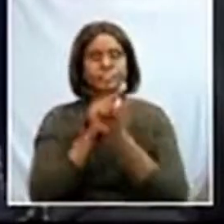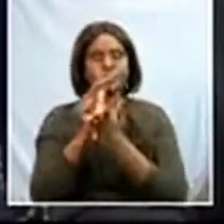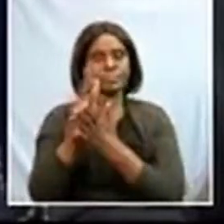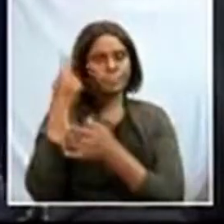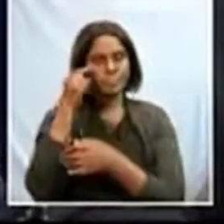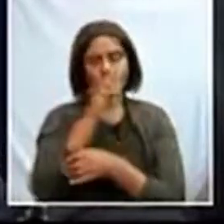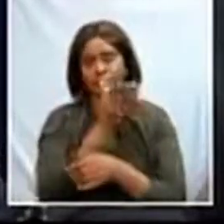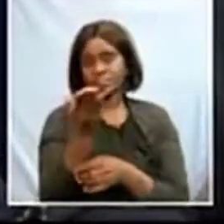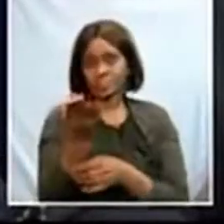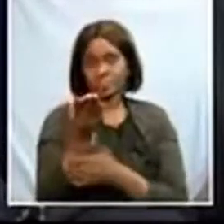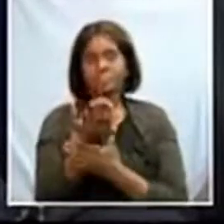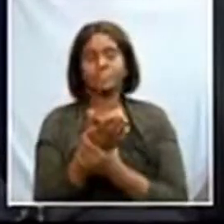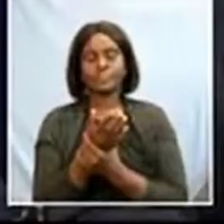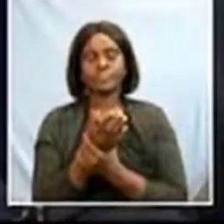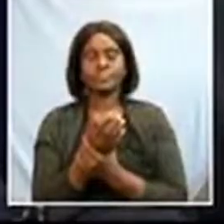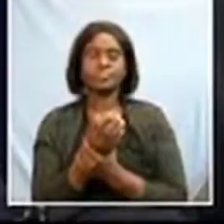them.